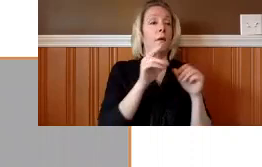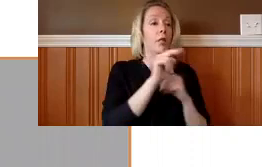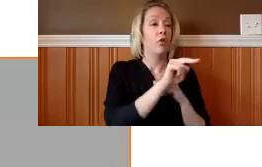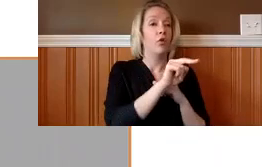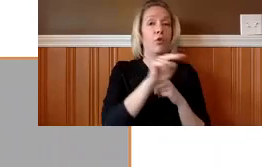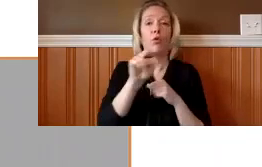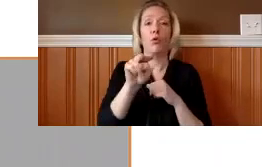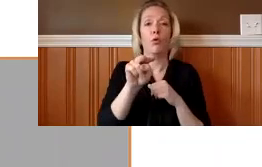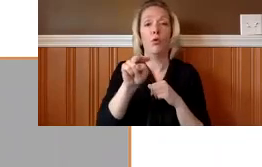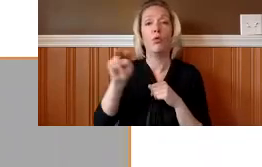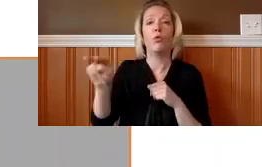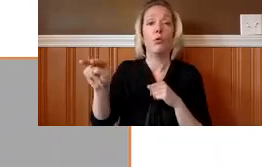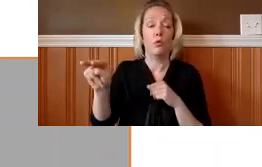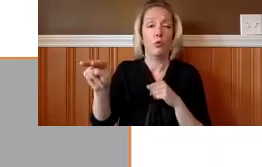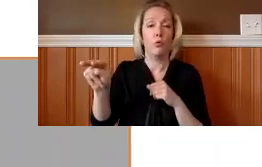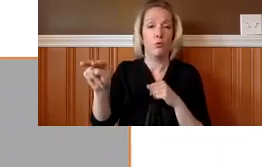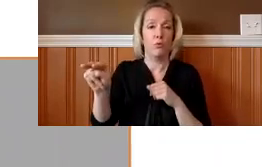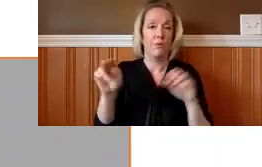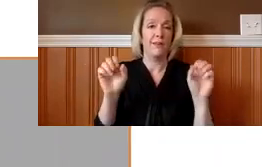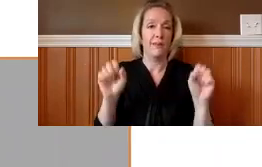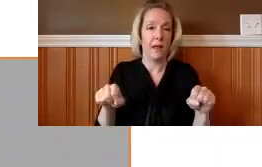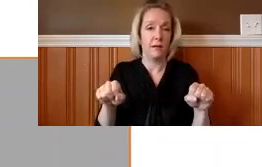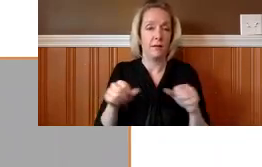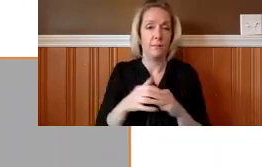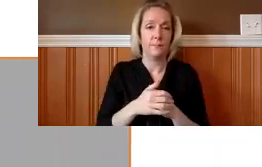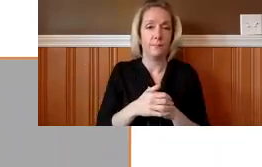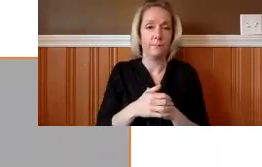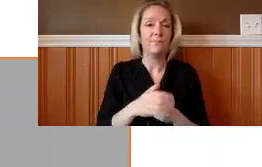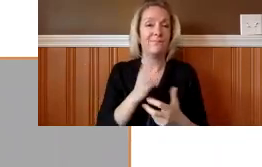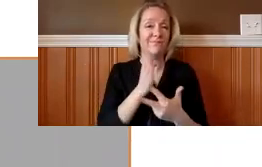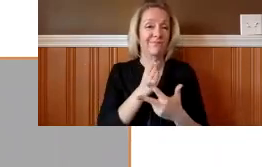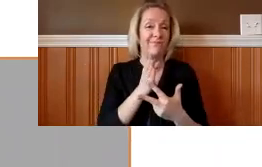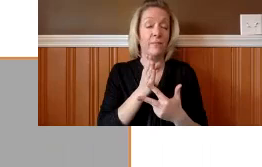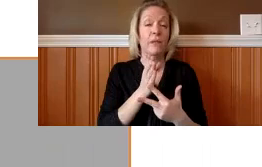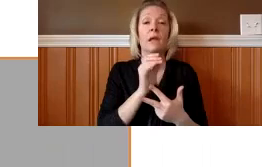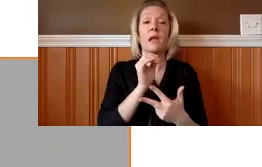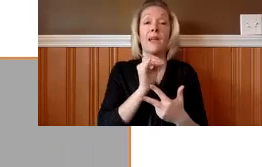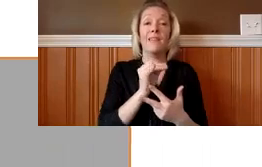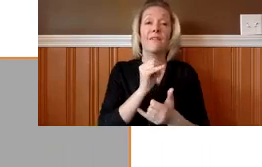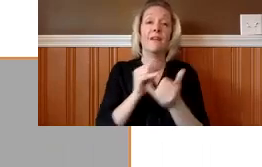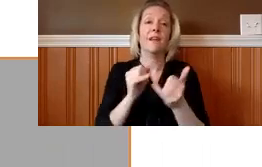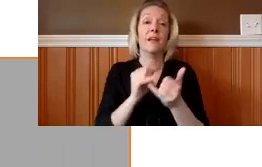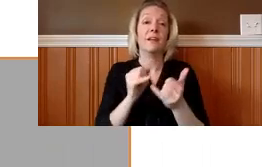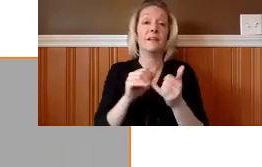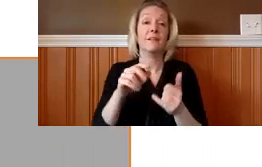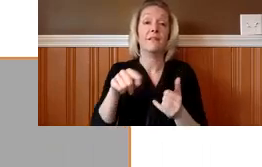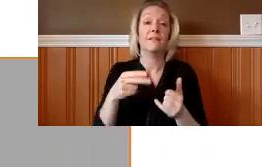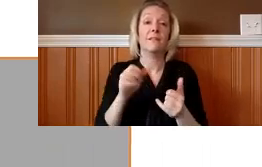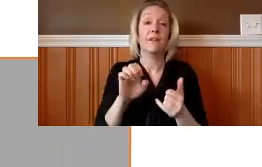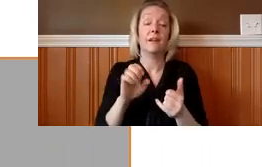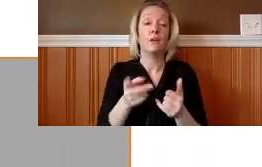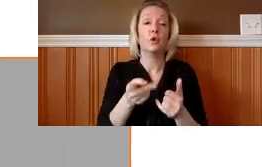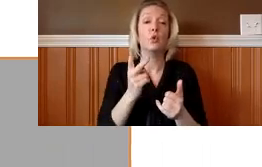at things in their superior visual field. That's what's going to happen in phase two. And as they move up through phase two, those visual fields are going to